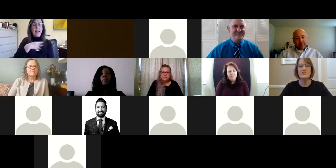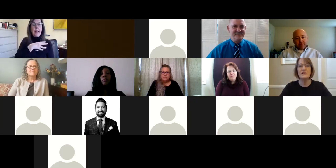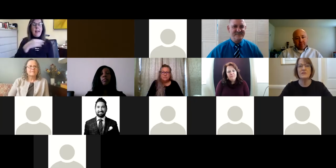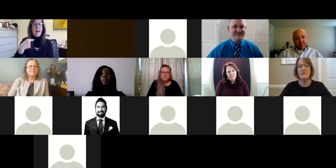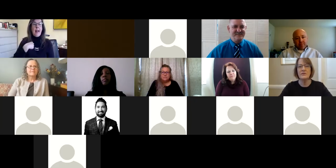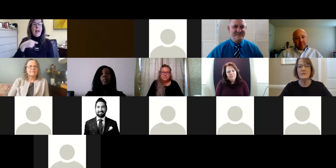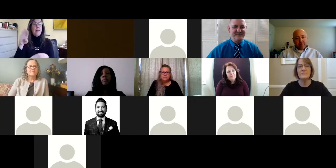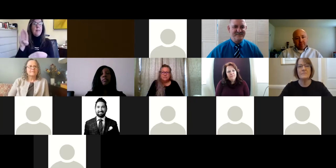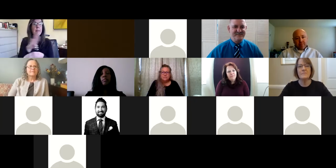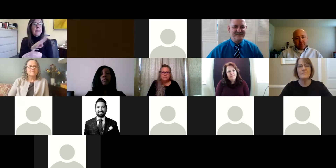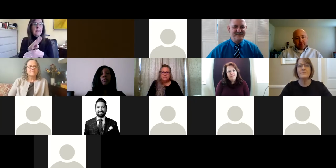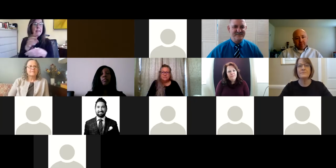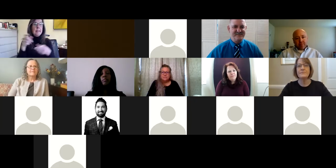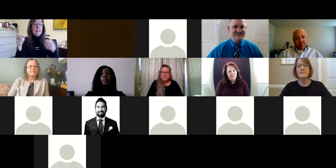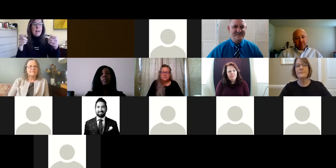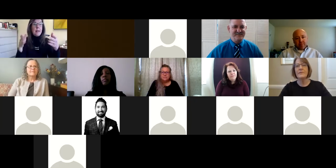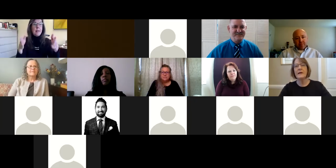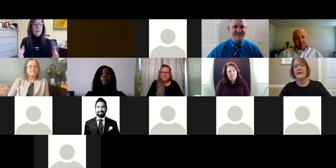Jeter,